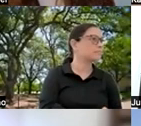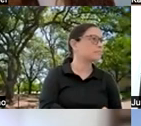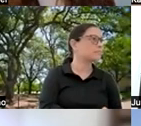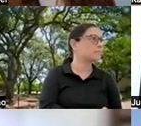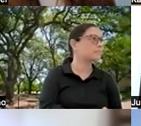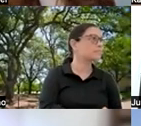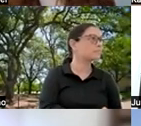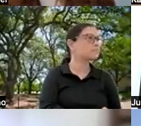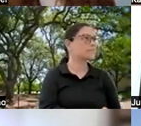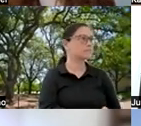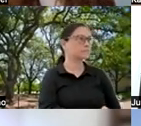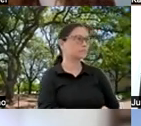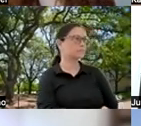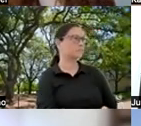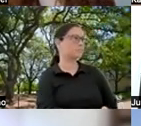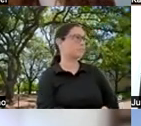think?